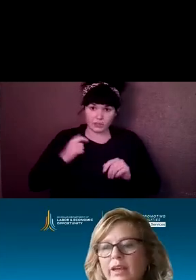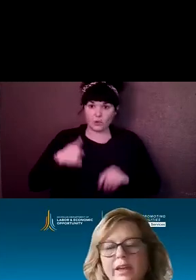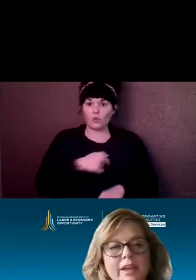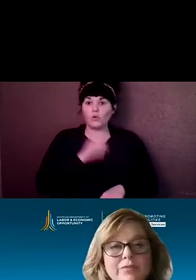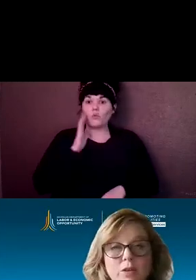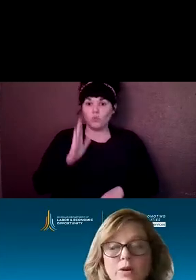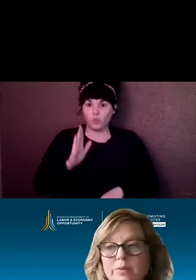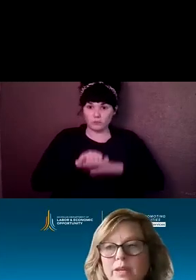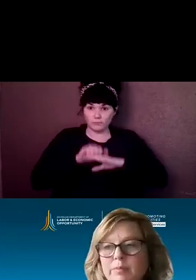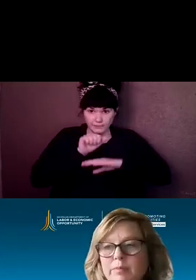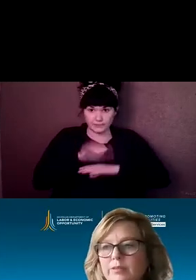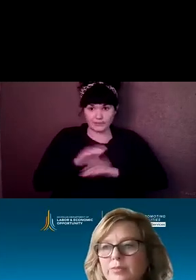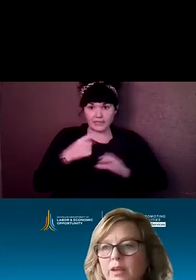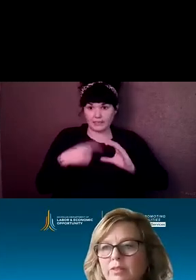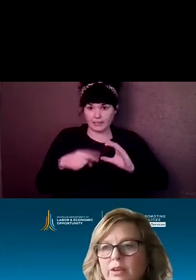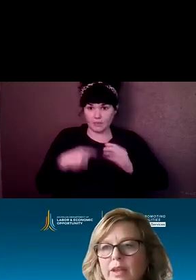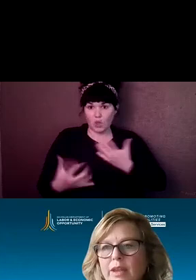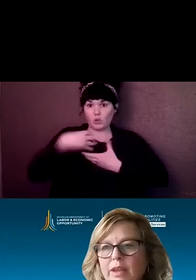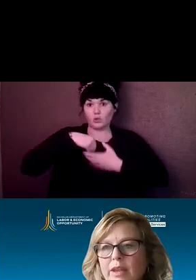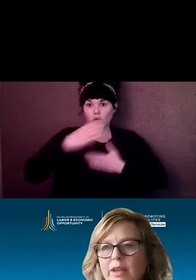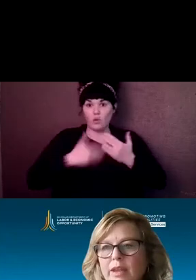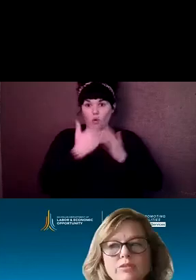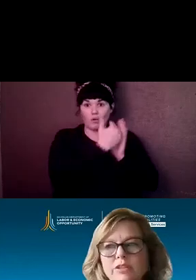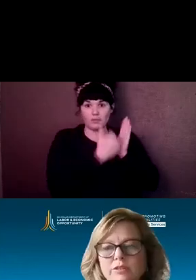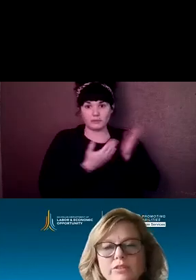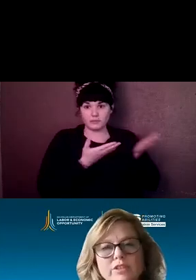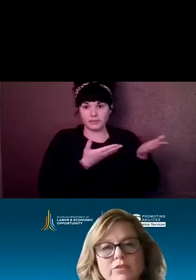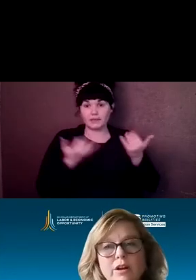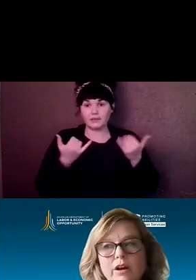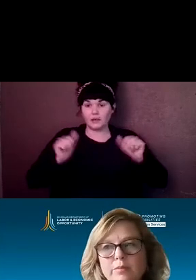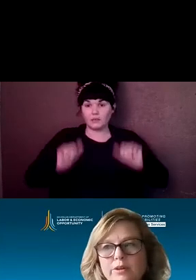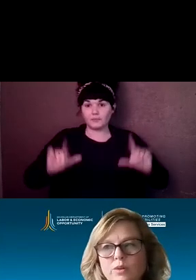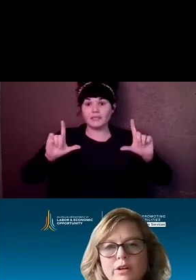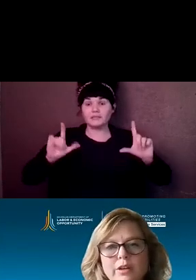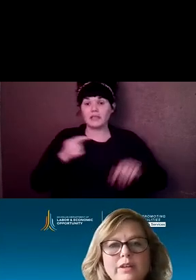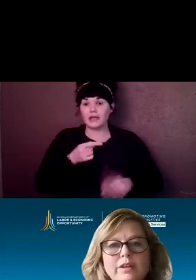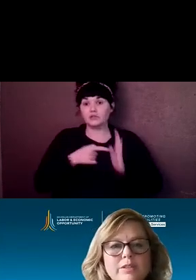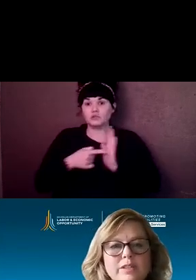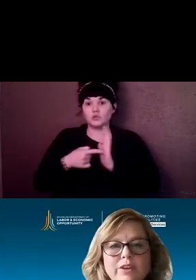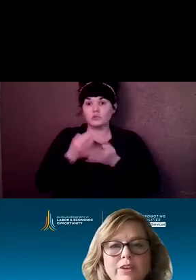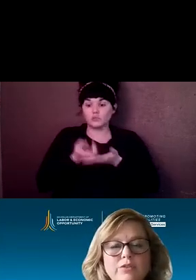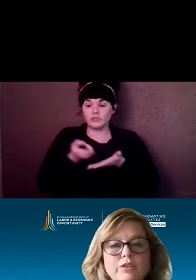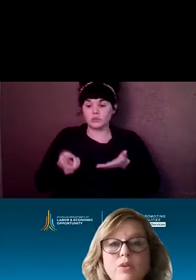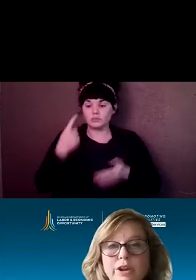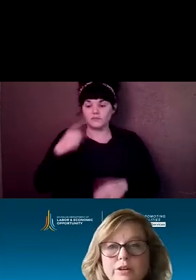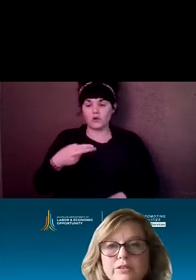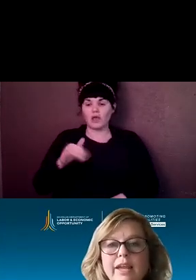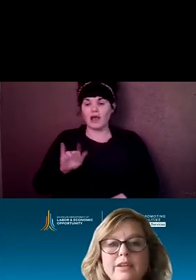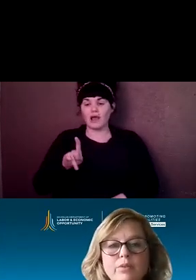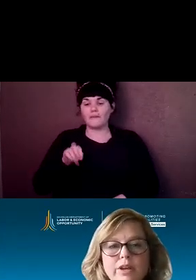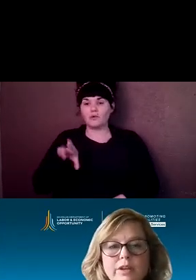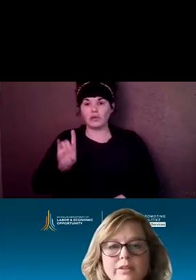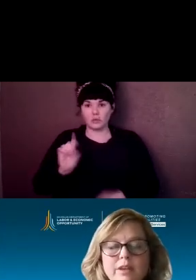in a follow-up email. The next slide shows resources for the hybrid work specific for employers